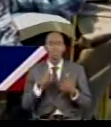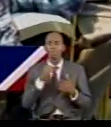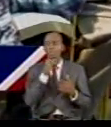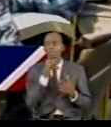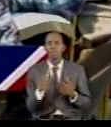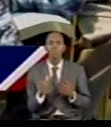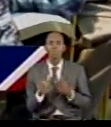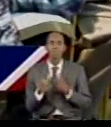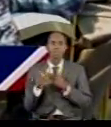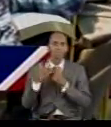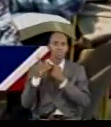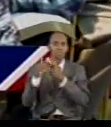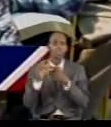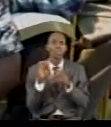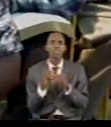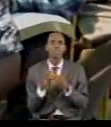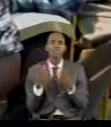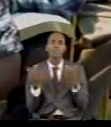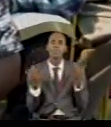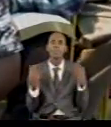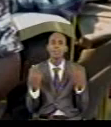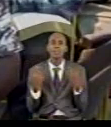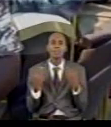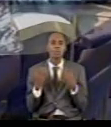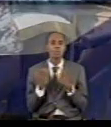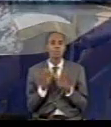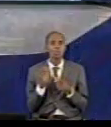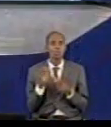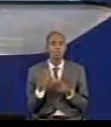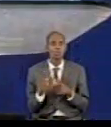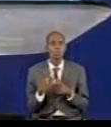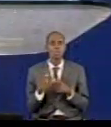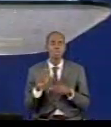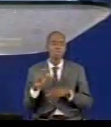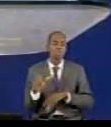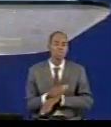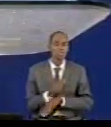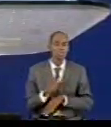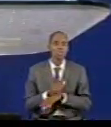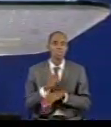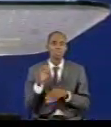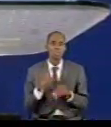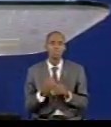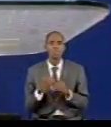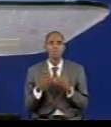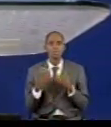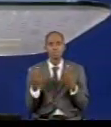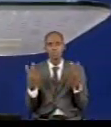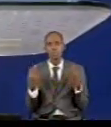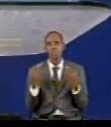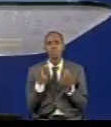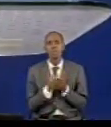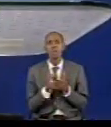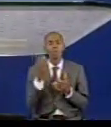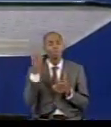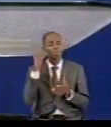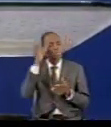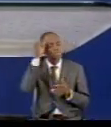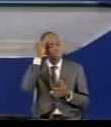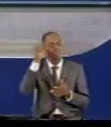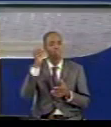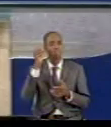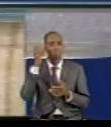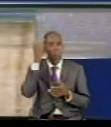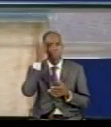run in vain, neither labored in vain. That was his purpose. He